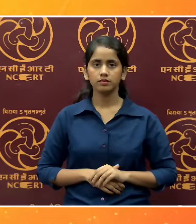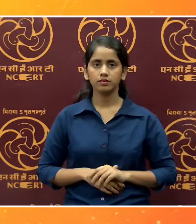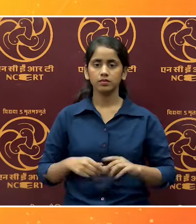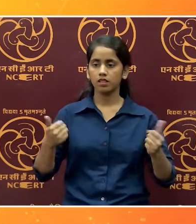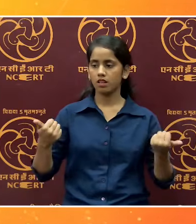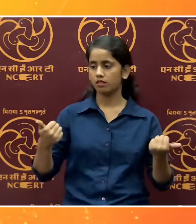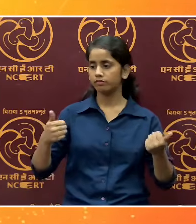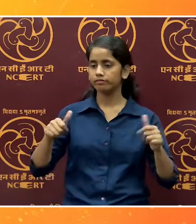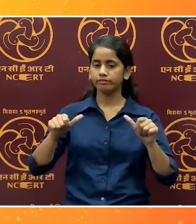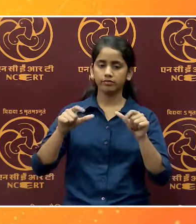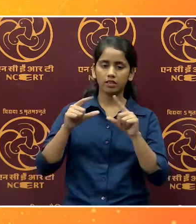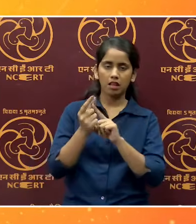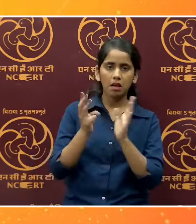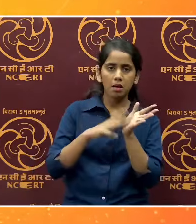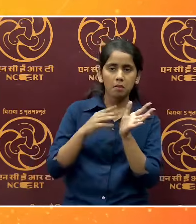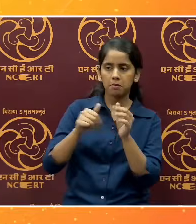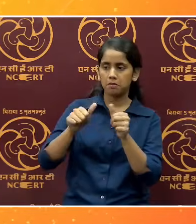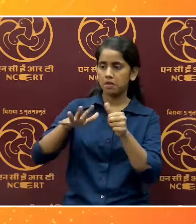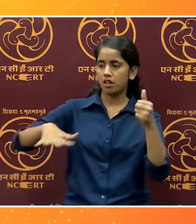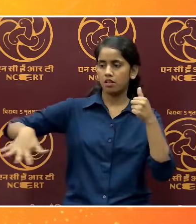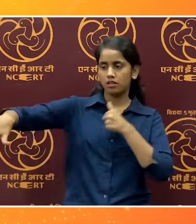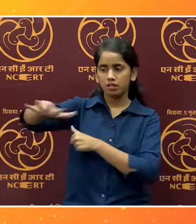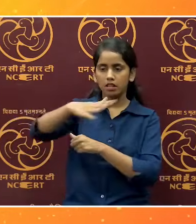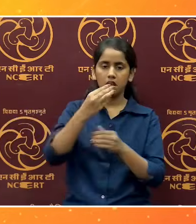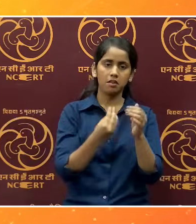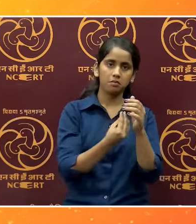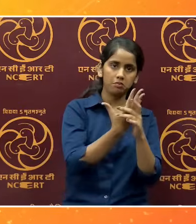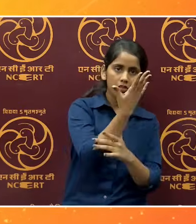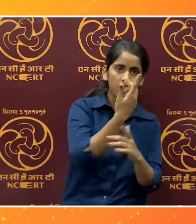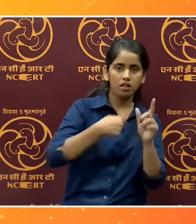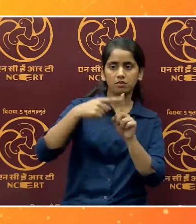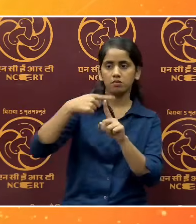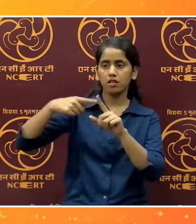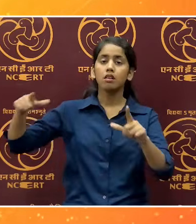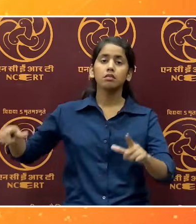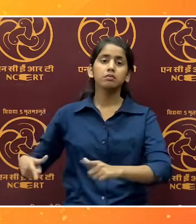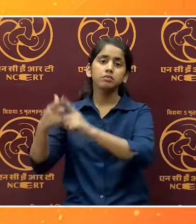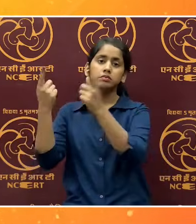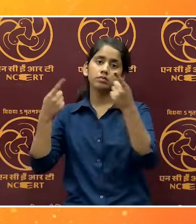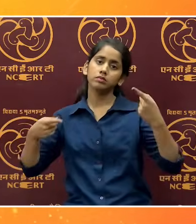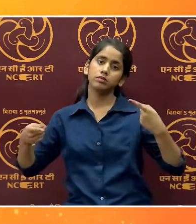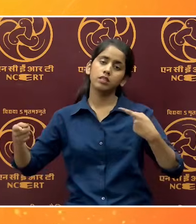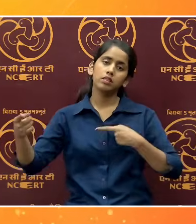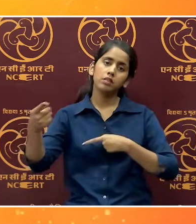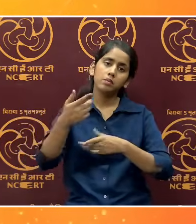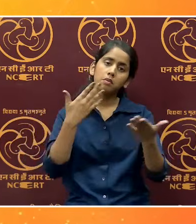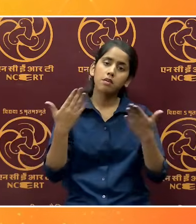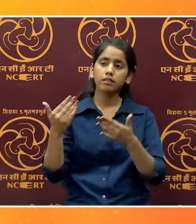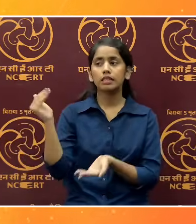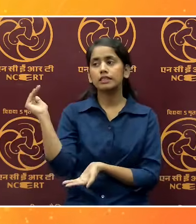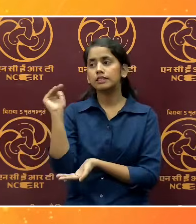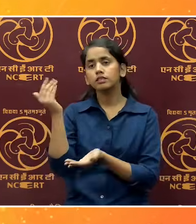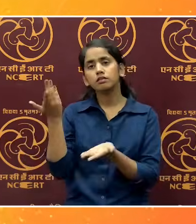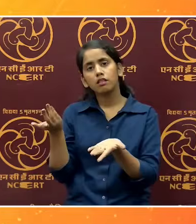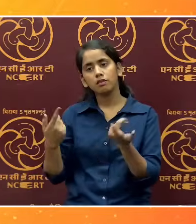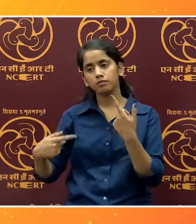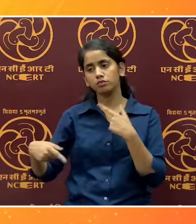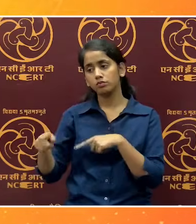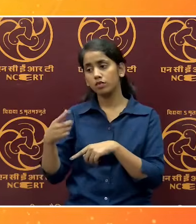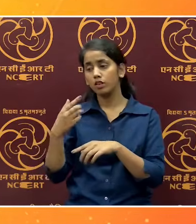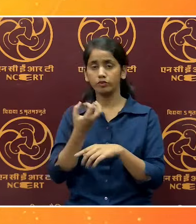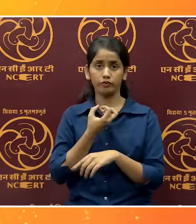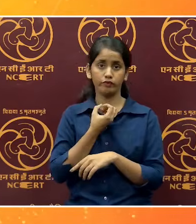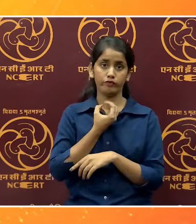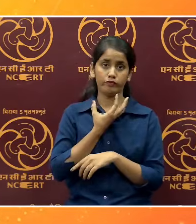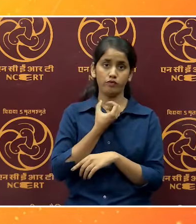area with plants and trees are there. So, there may be snakes also. So, the frog needs